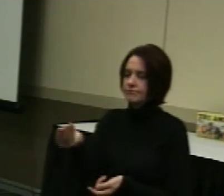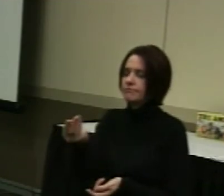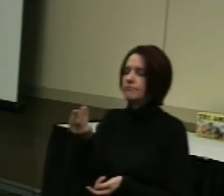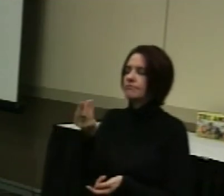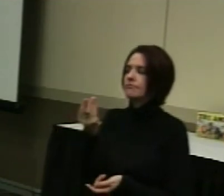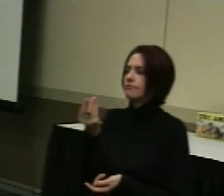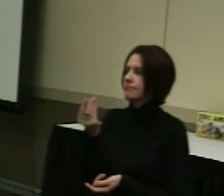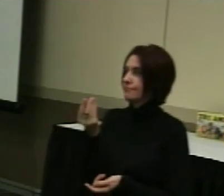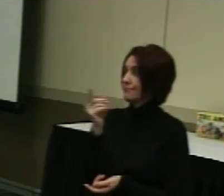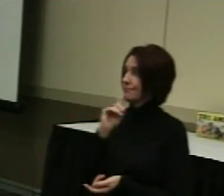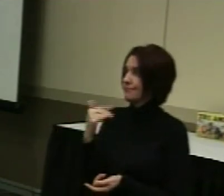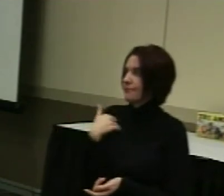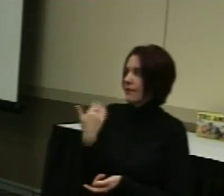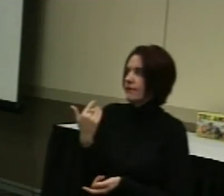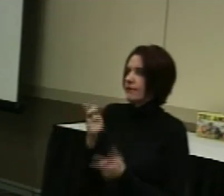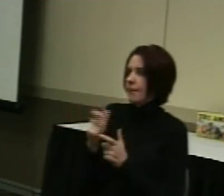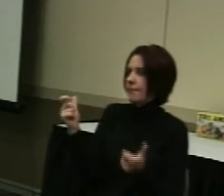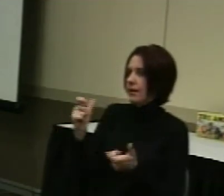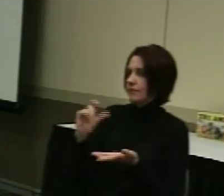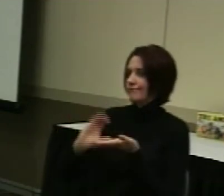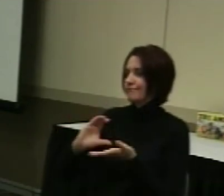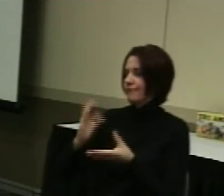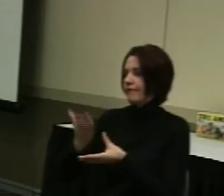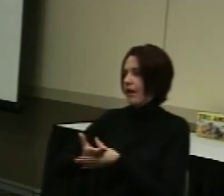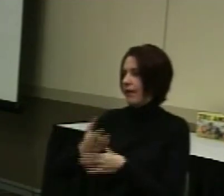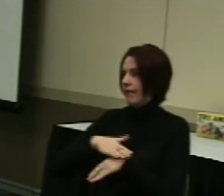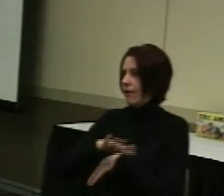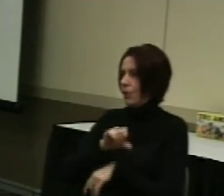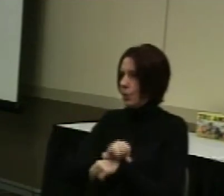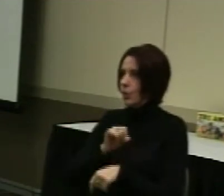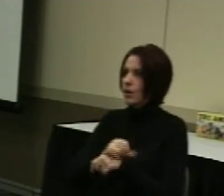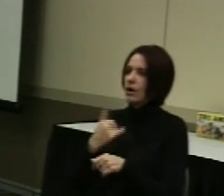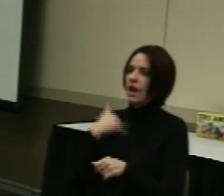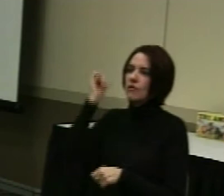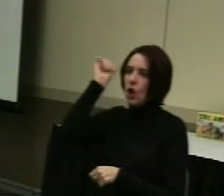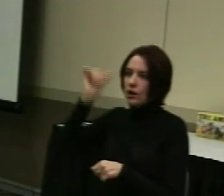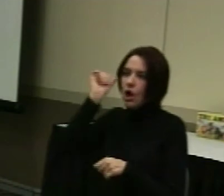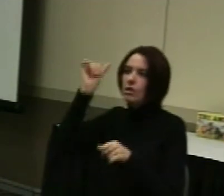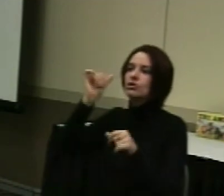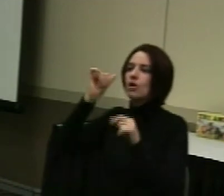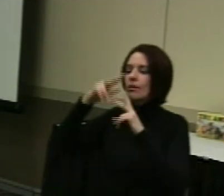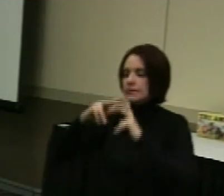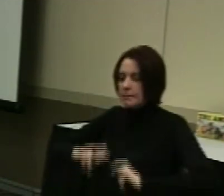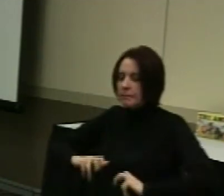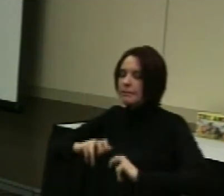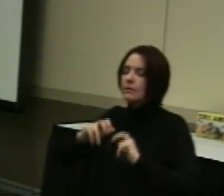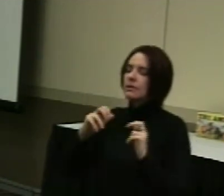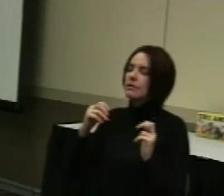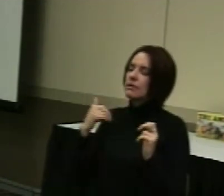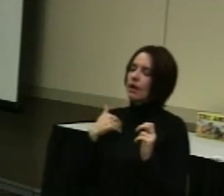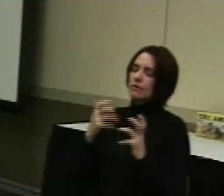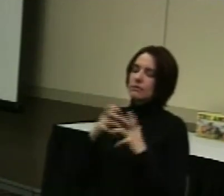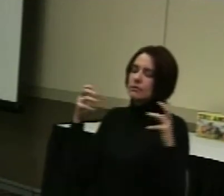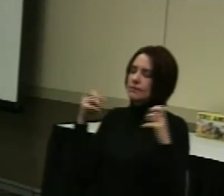a big file as well on her work. I have audiological assessments, and I have many